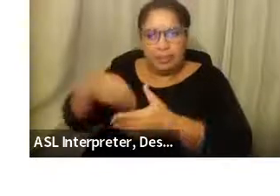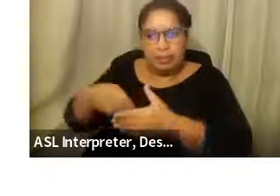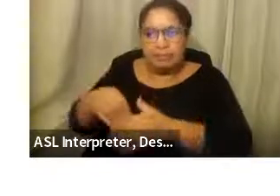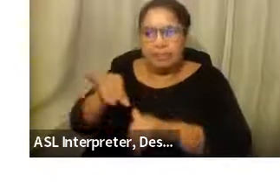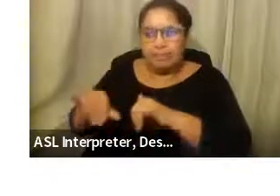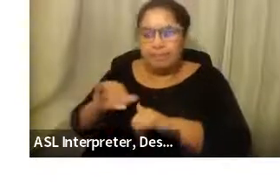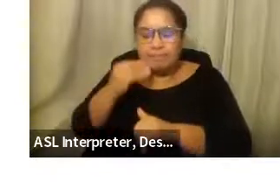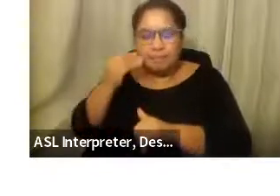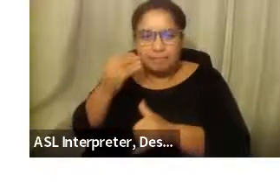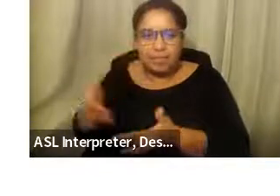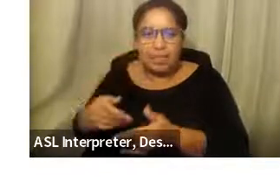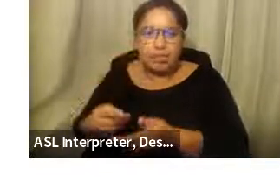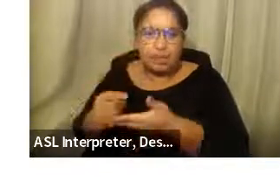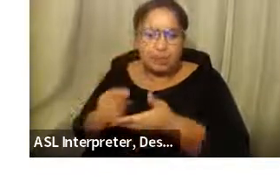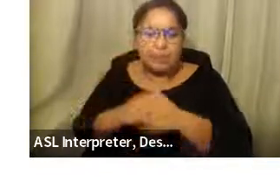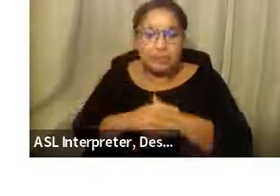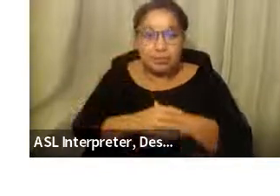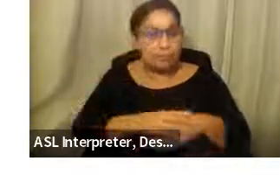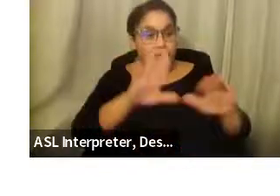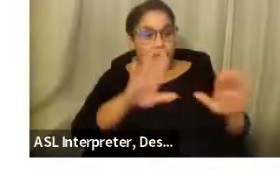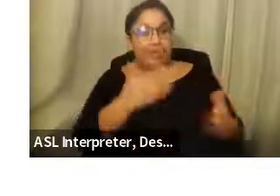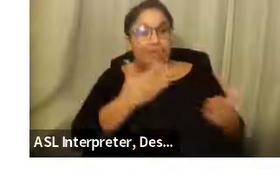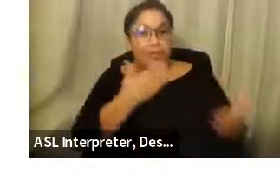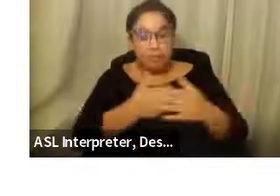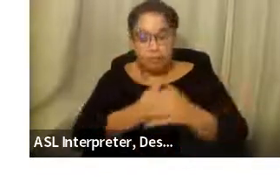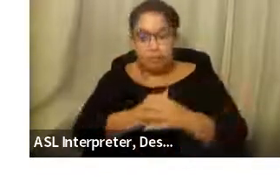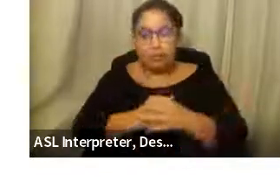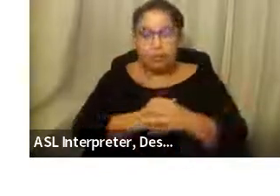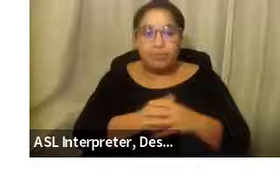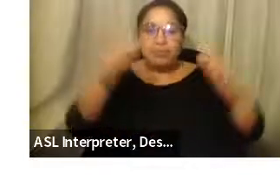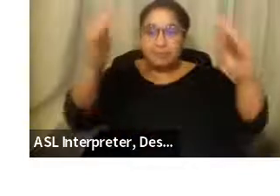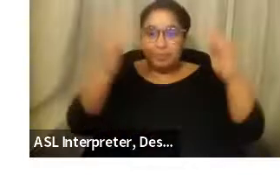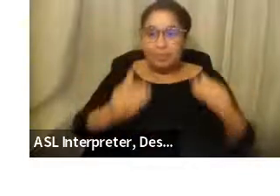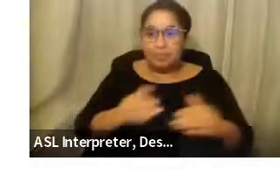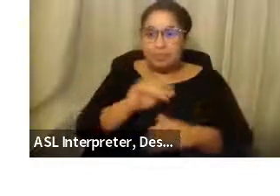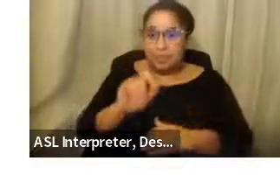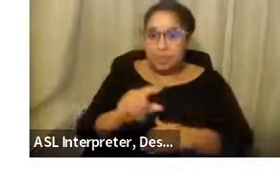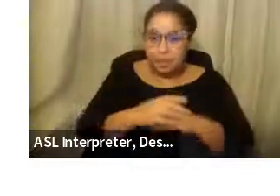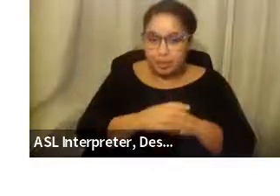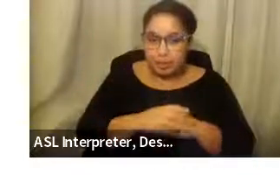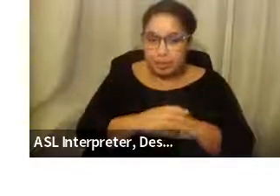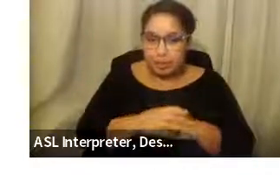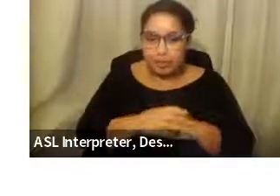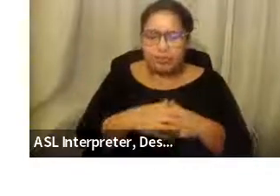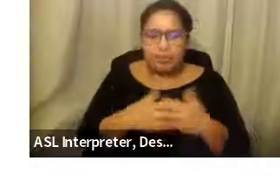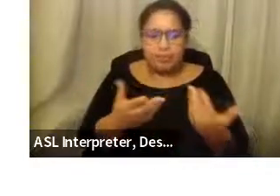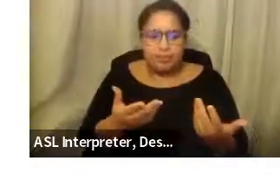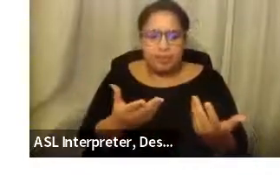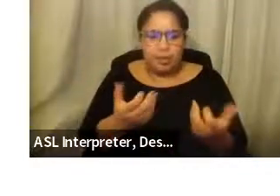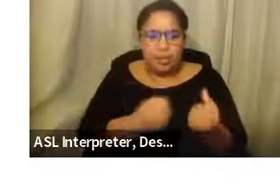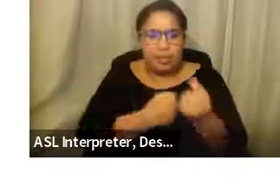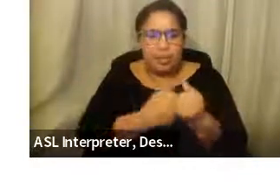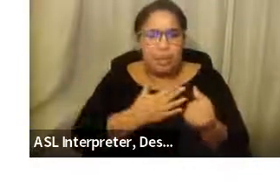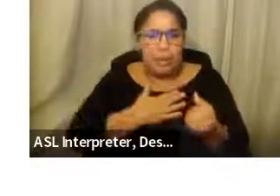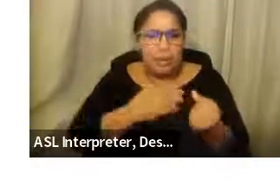Great, thank you so much. Okay, the next question is, how can I support my